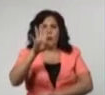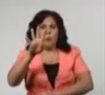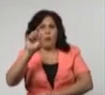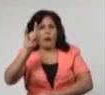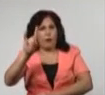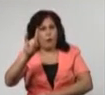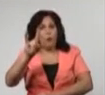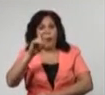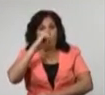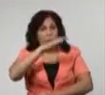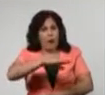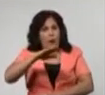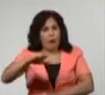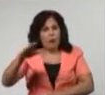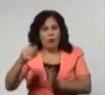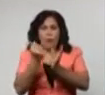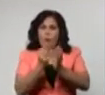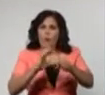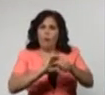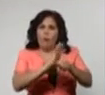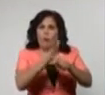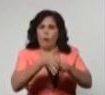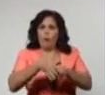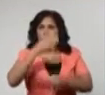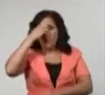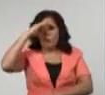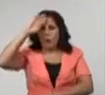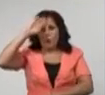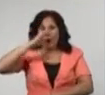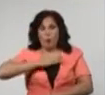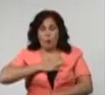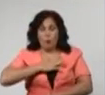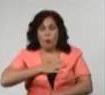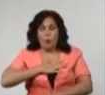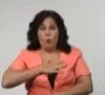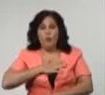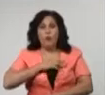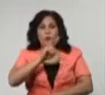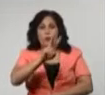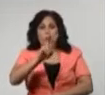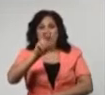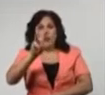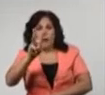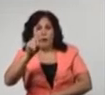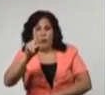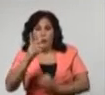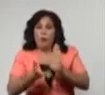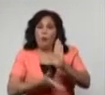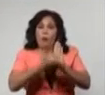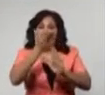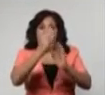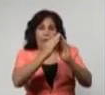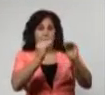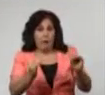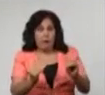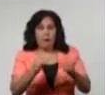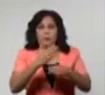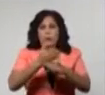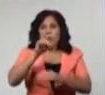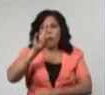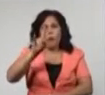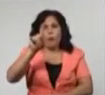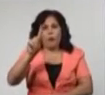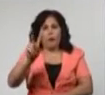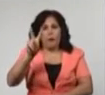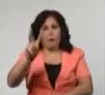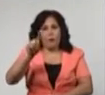All 3 new patients diagnosed yesterday were asymptomatic. Since the emergence